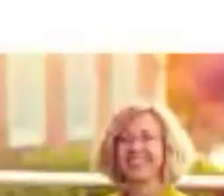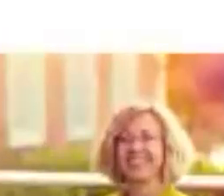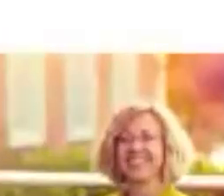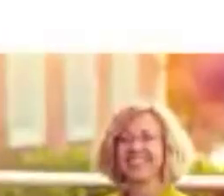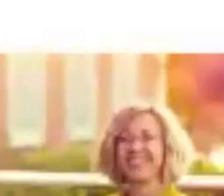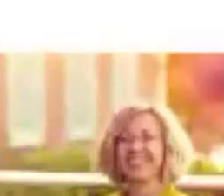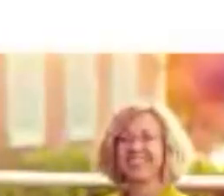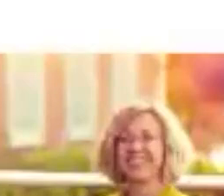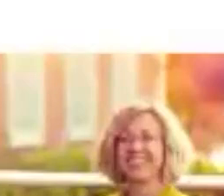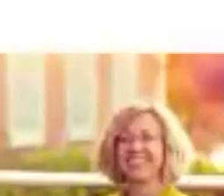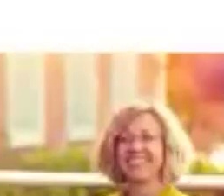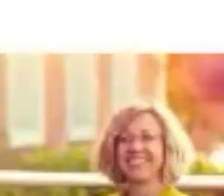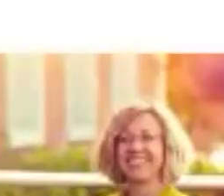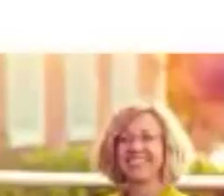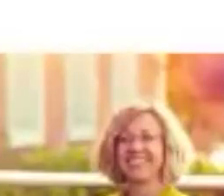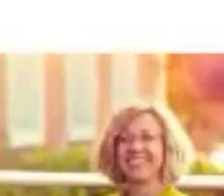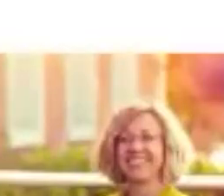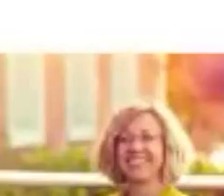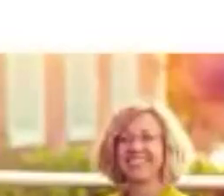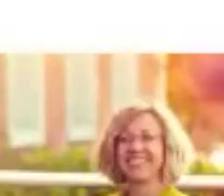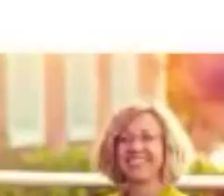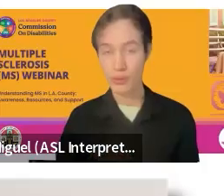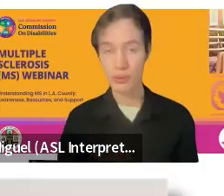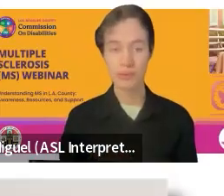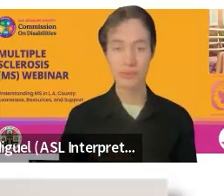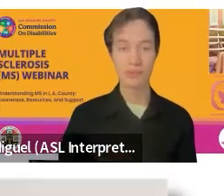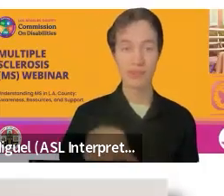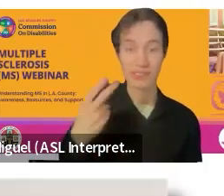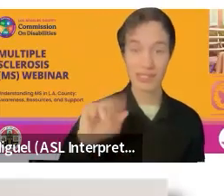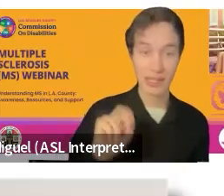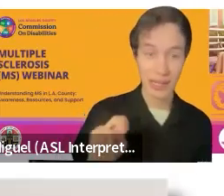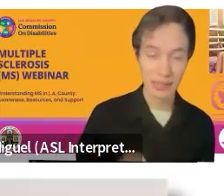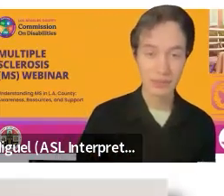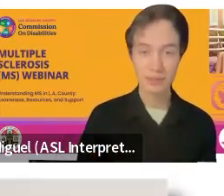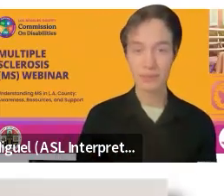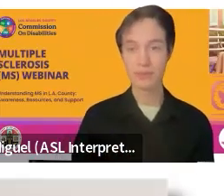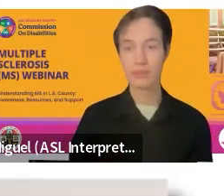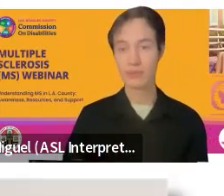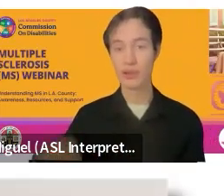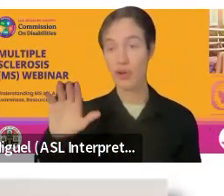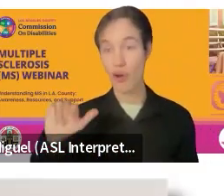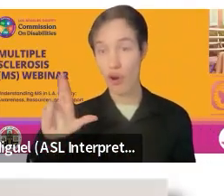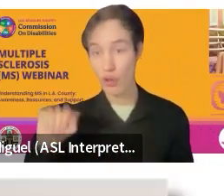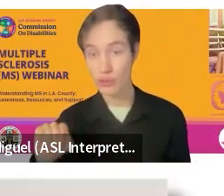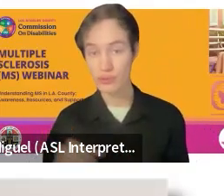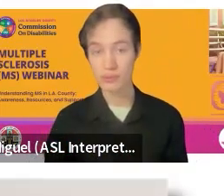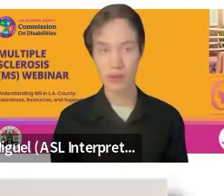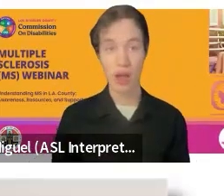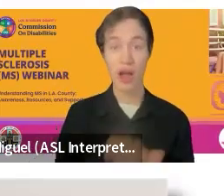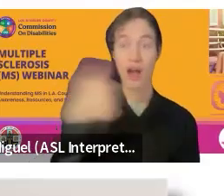Norton, Dr. Brooke Guerrero, Shannon Triplett, President Carlos Benavides, the rest of the Commission on